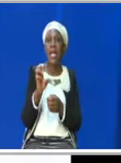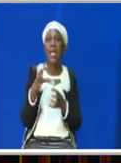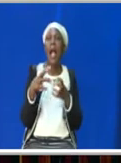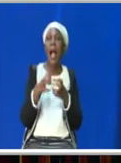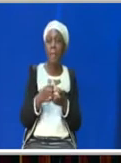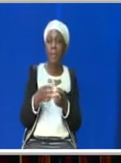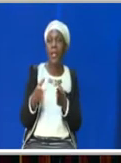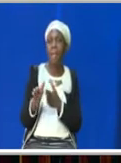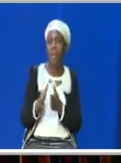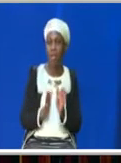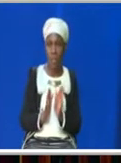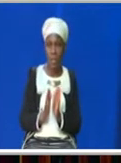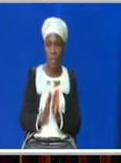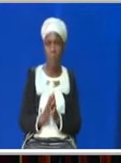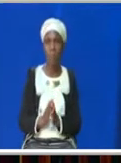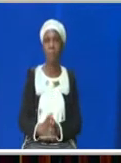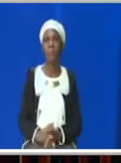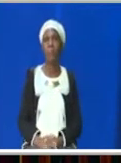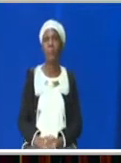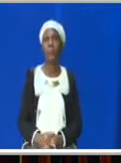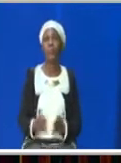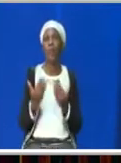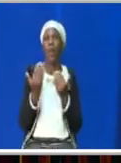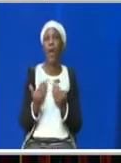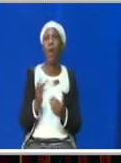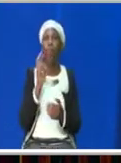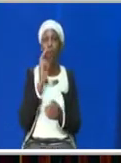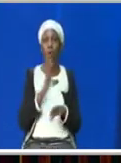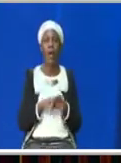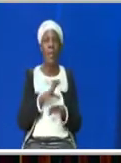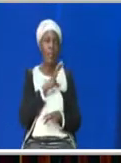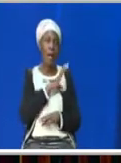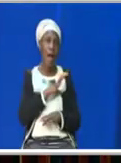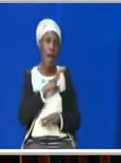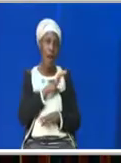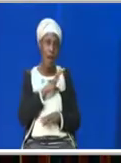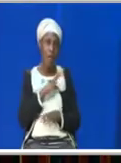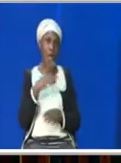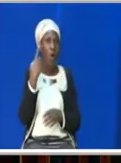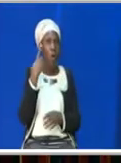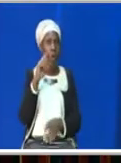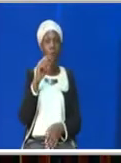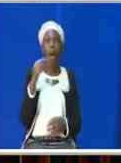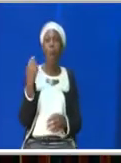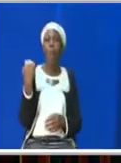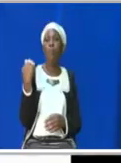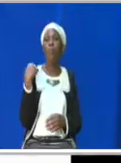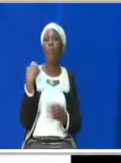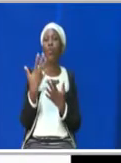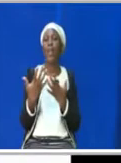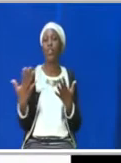organisms. So let us look at the characteristics of a population of